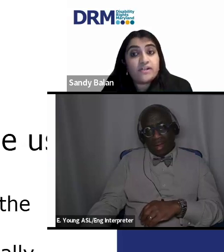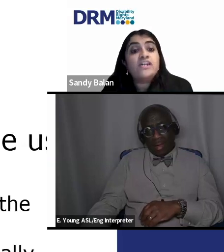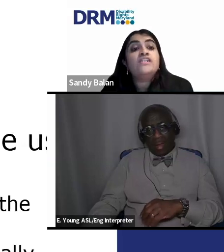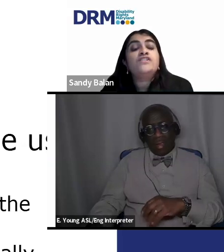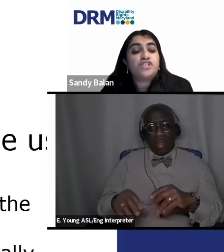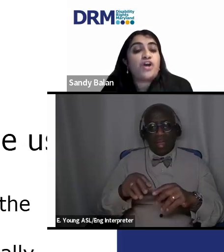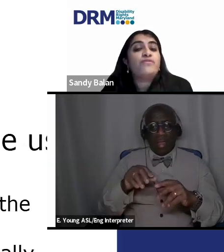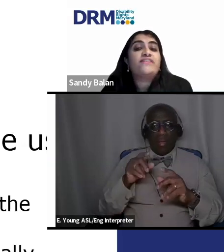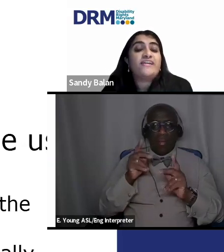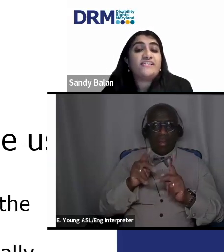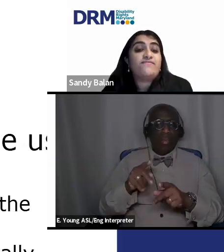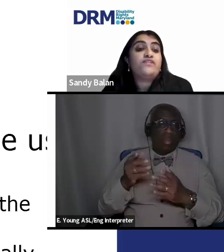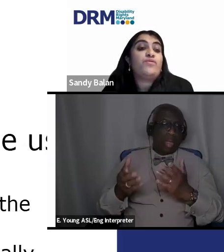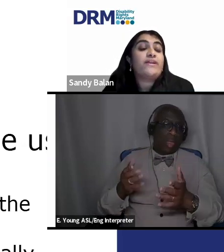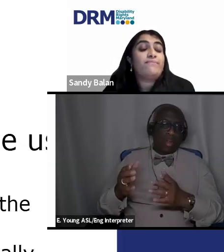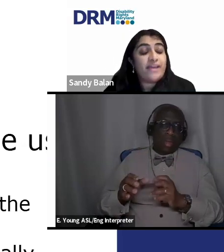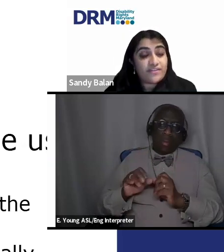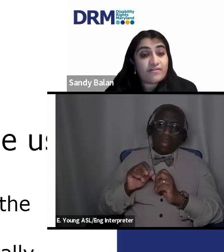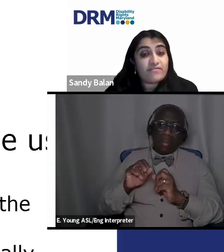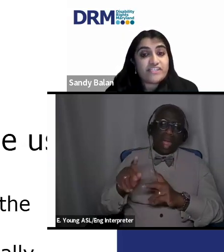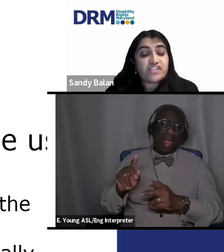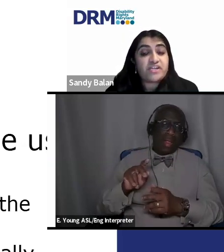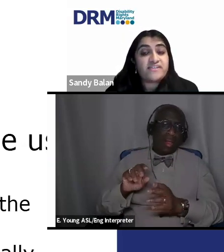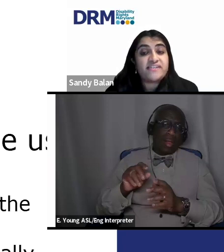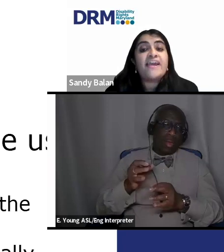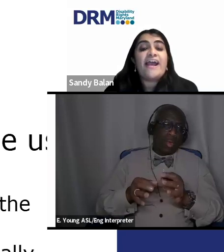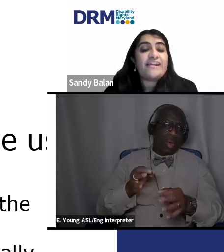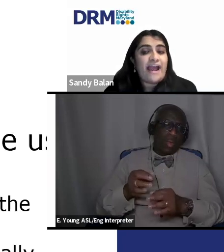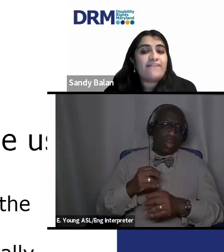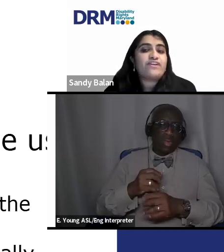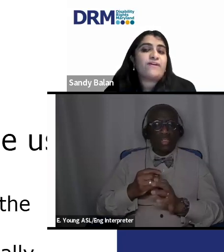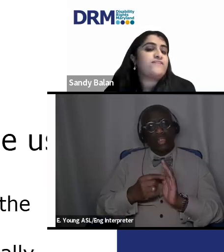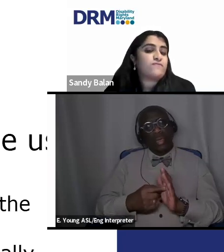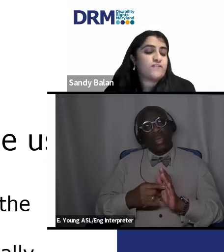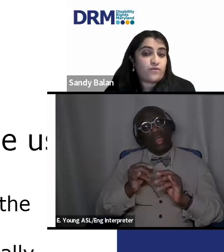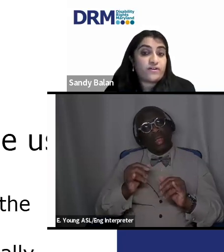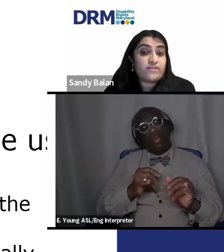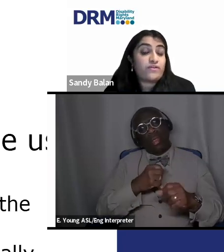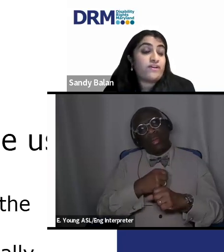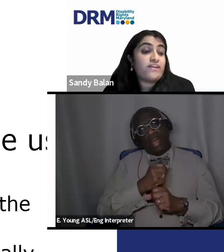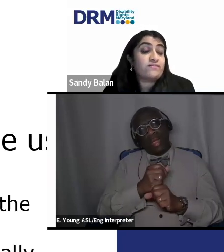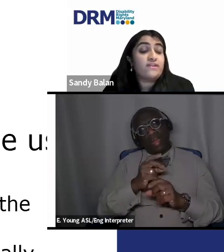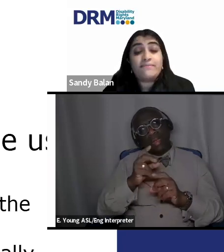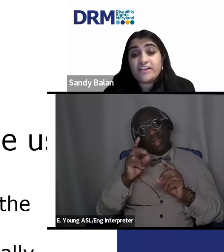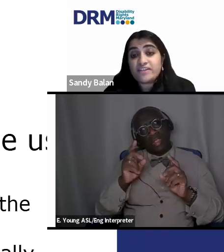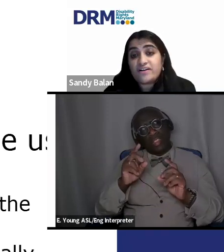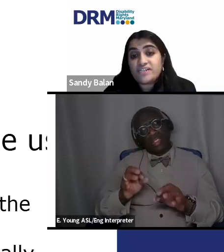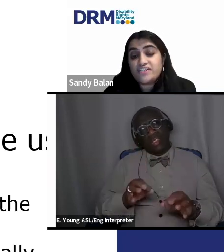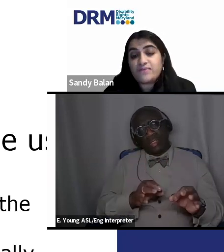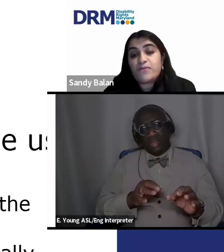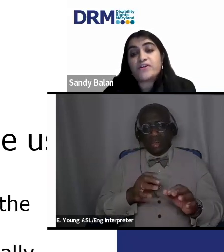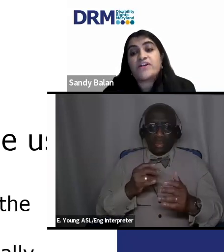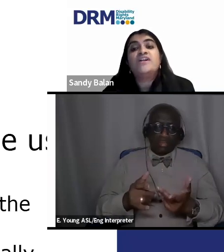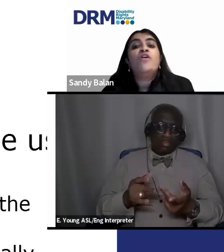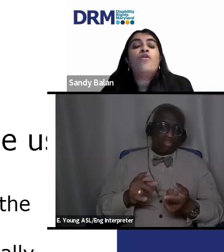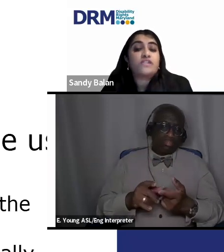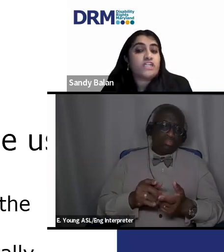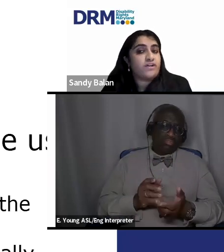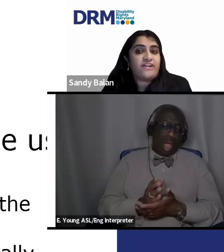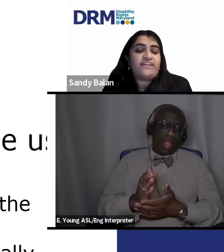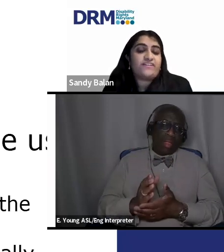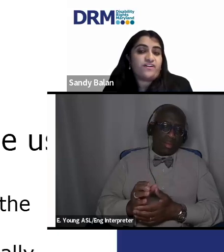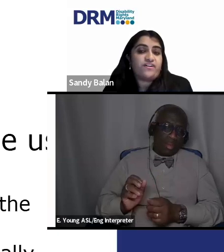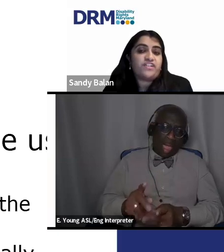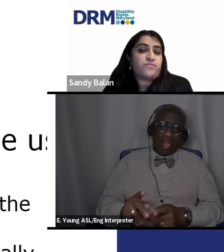to the court to show that the individual can make their own decisions and have their rights restored through either limiting the guardianship order